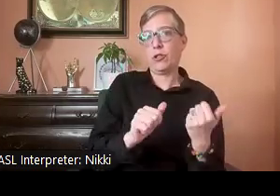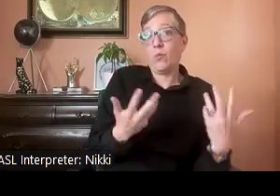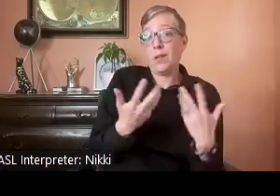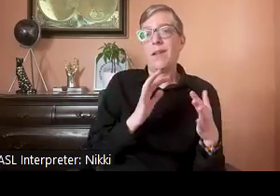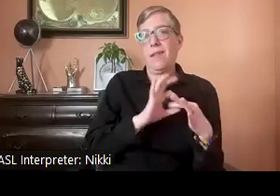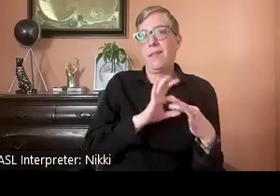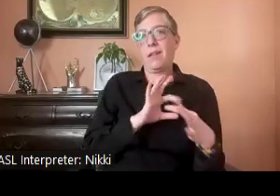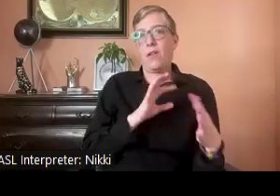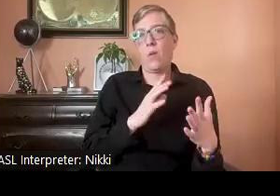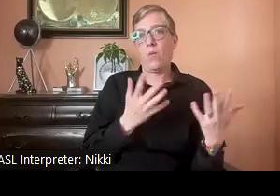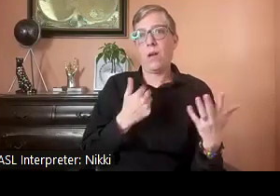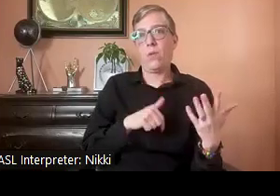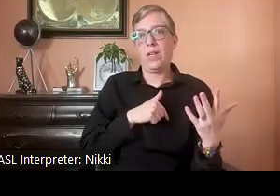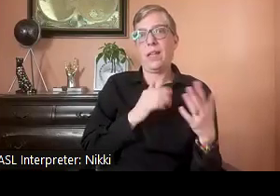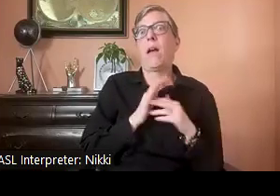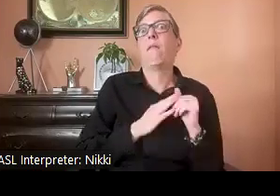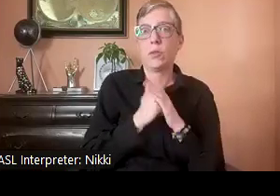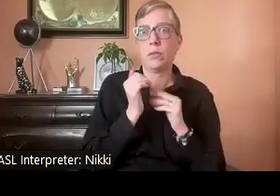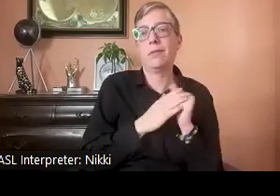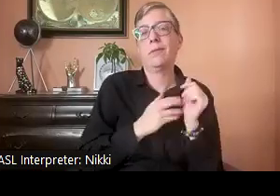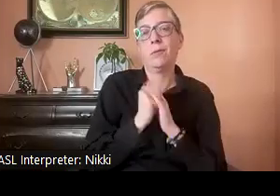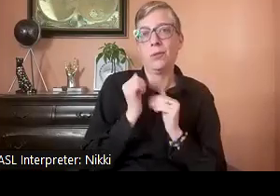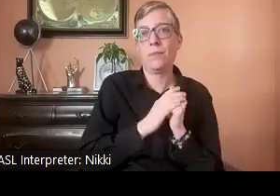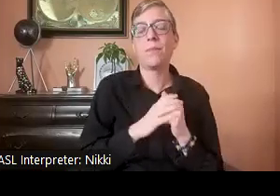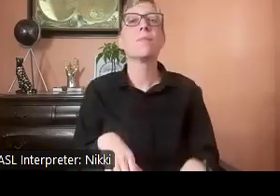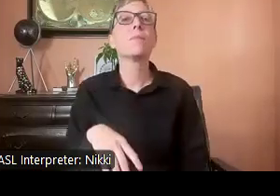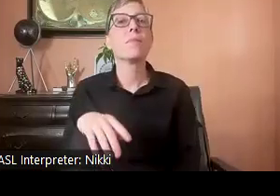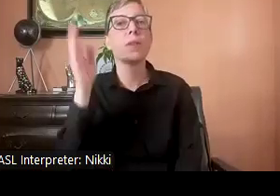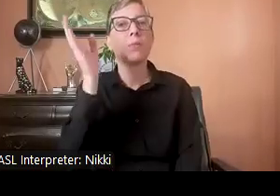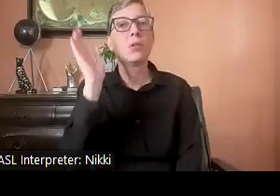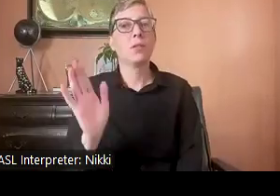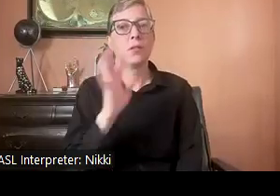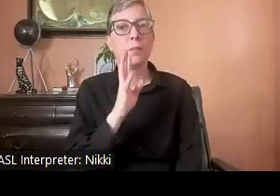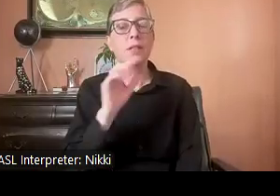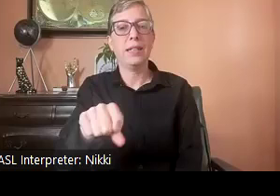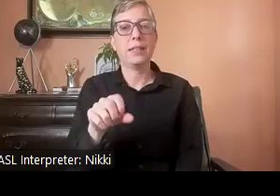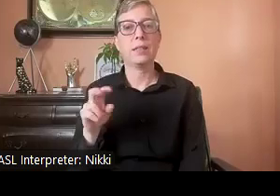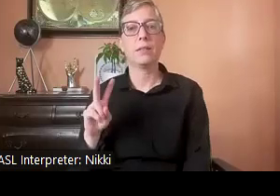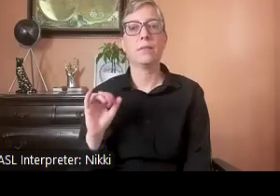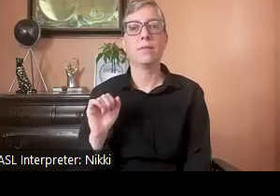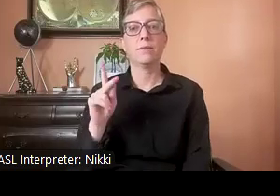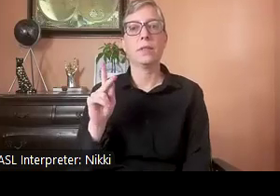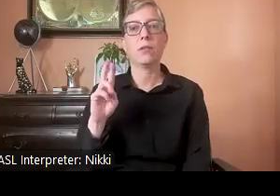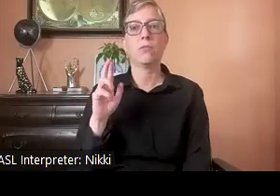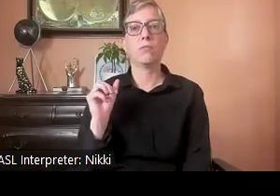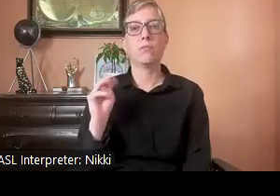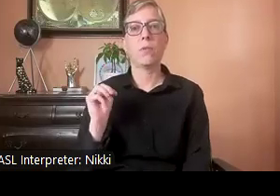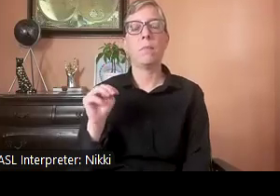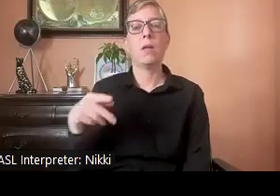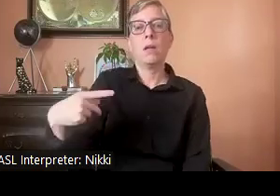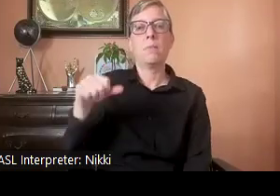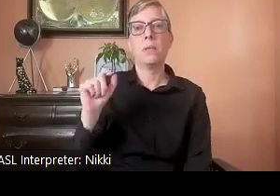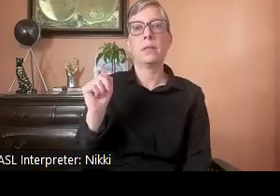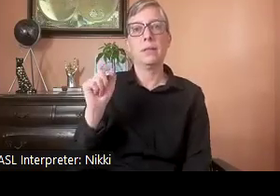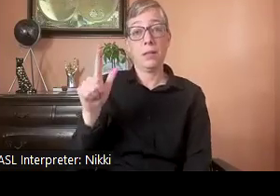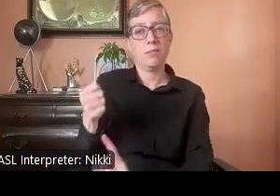are comfortable with. Yeah, and I think there's a guy named Vikram Patel. He's a psychiatrist. He does a lot of global